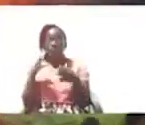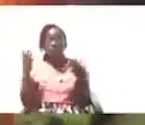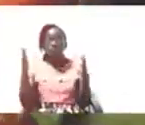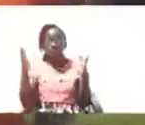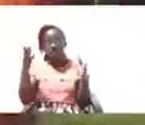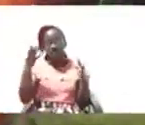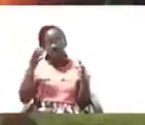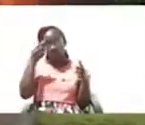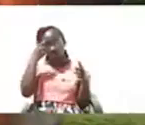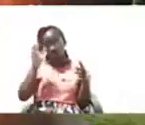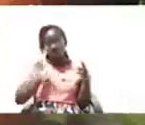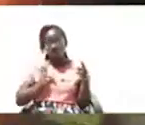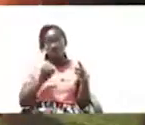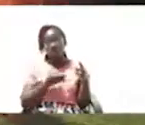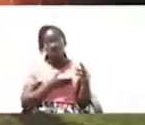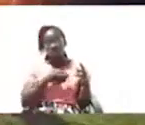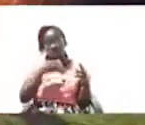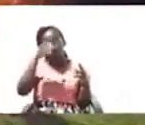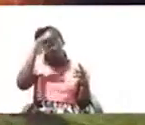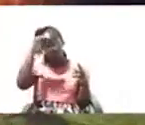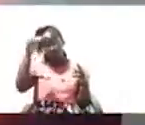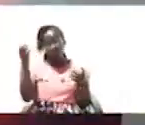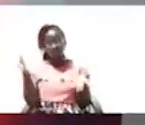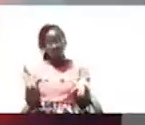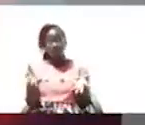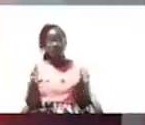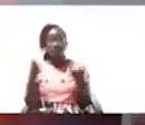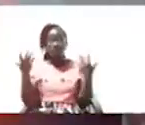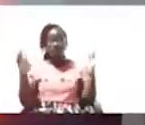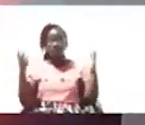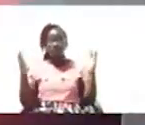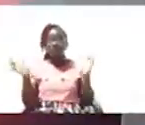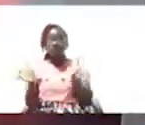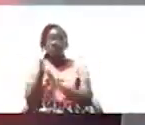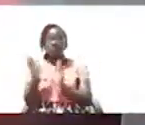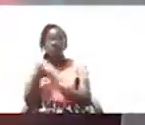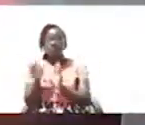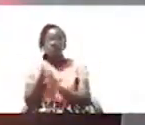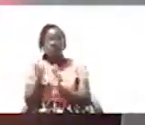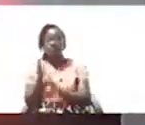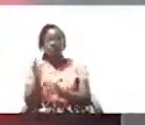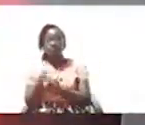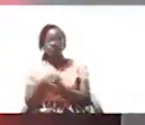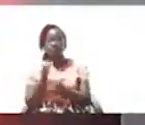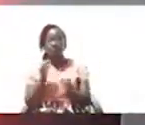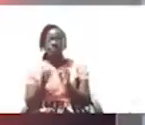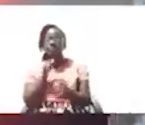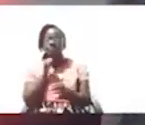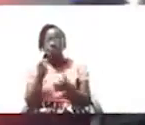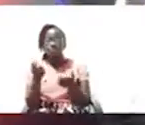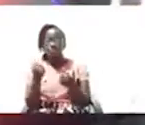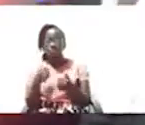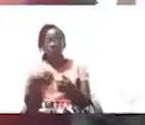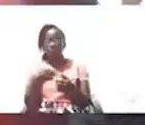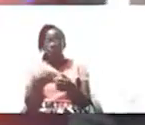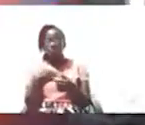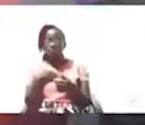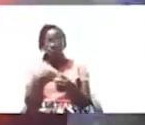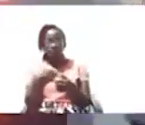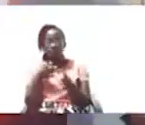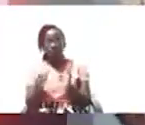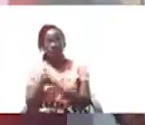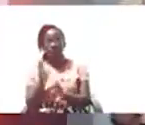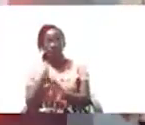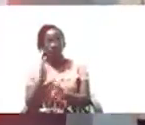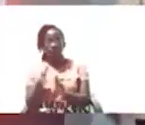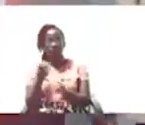And tell them, and tell them. We want you to hurry up, hurry up. So when you're Maya, if you are not yet here, and check, it won't be long. Yet